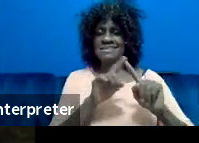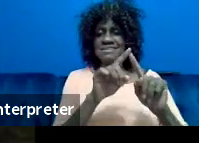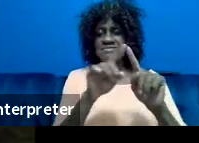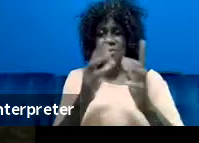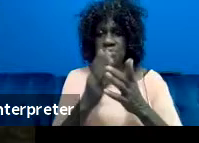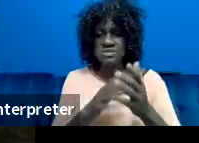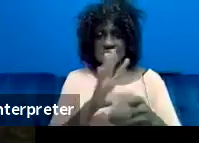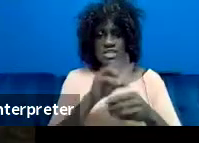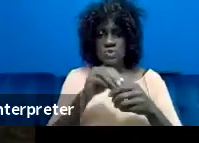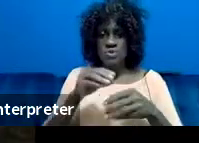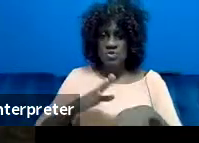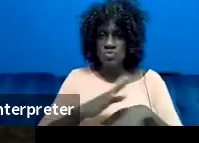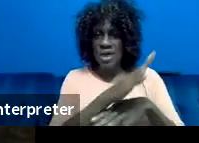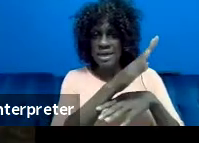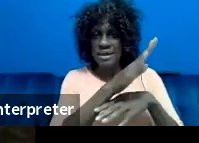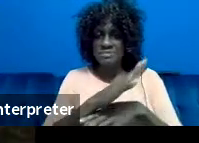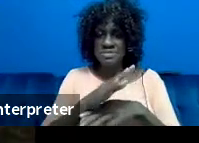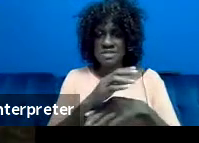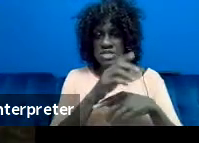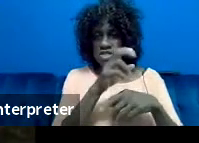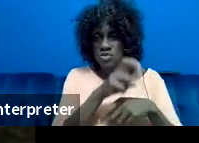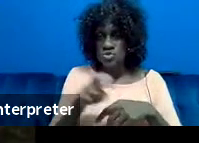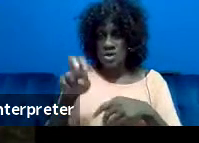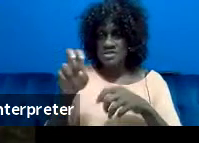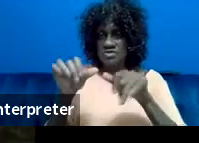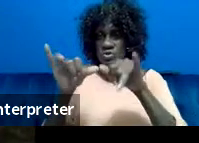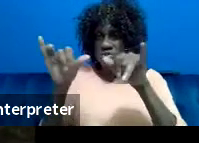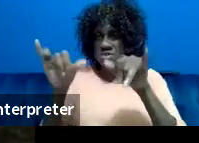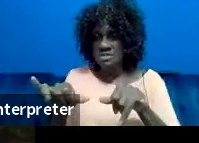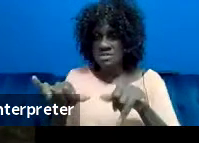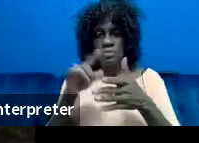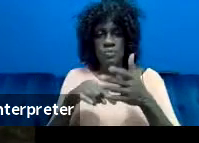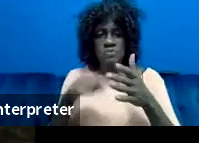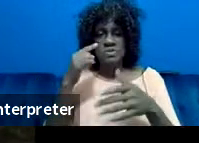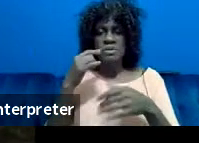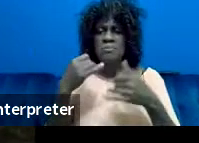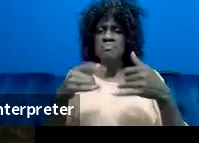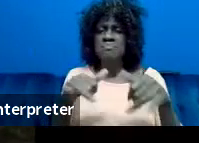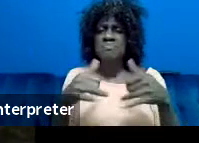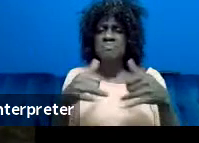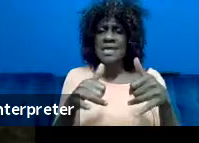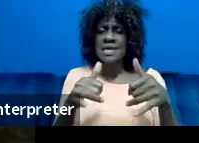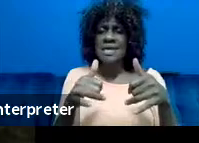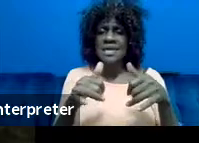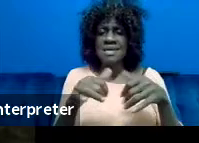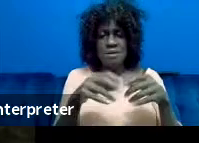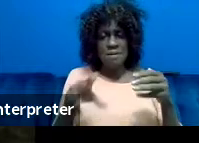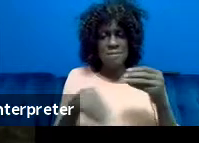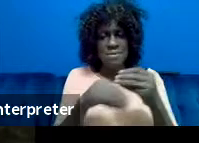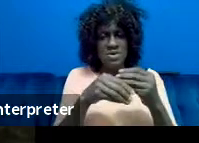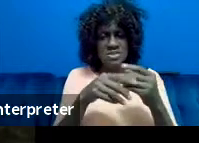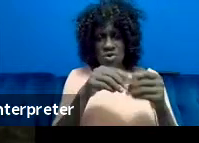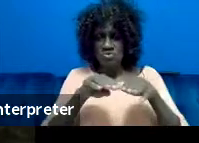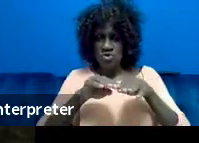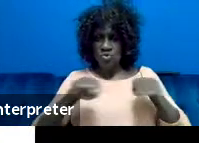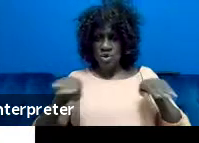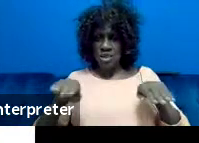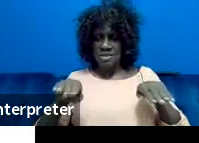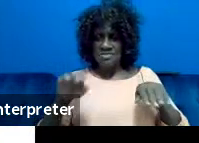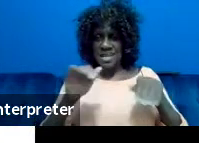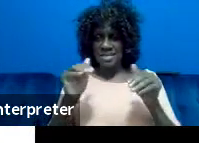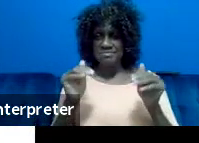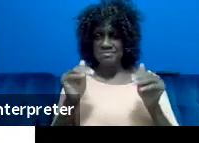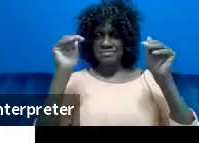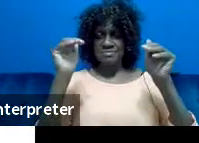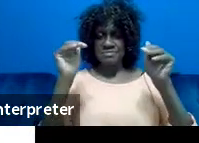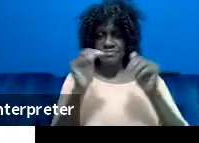including the ramps, the transfer systems, and what is considered play components at ground level and elevated. As I